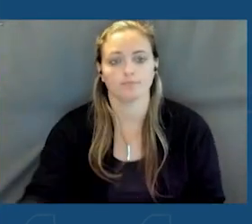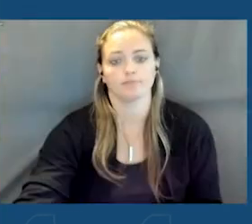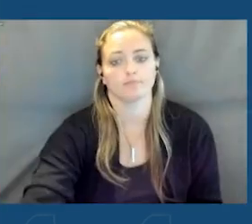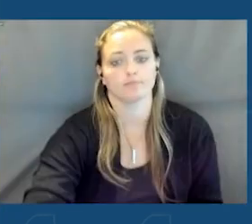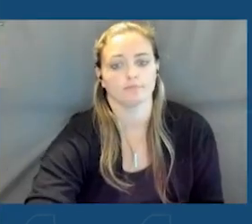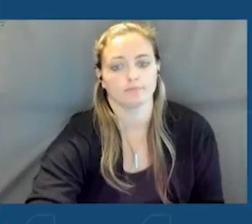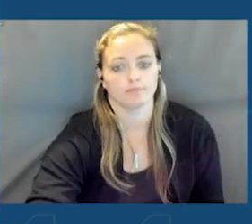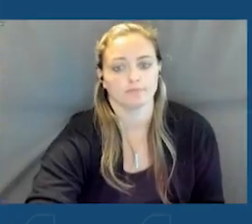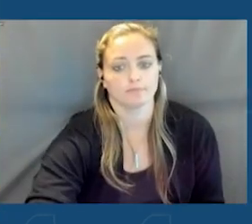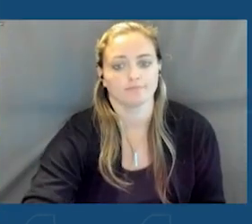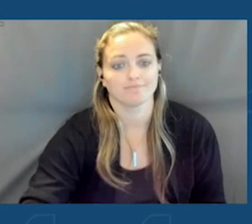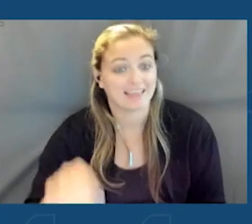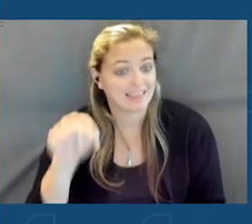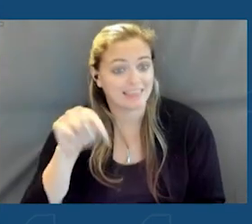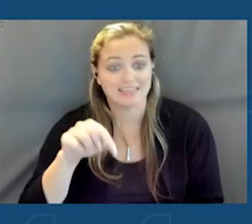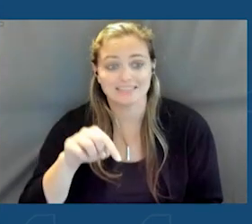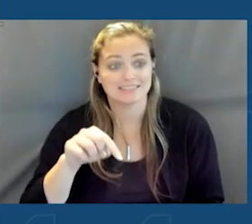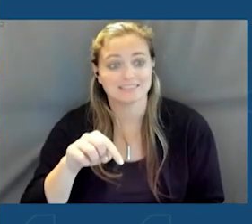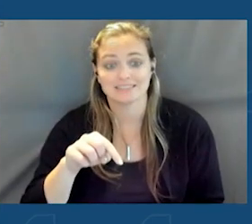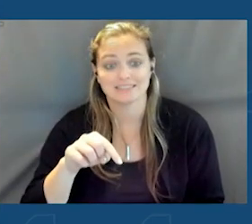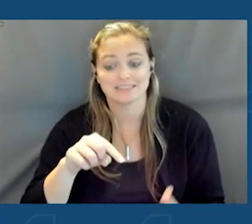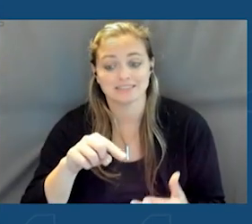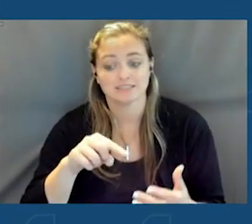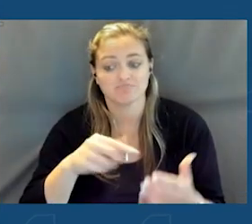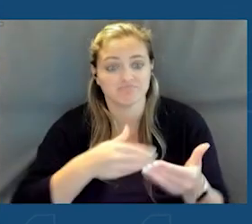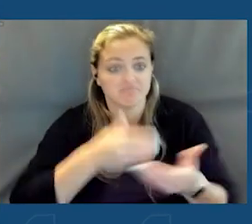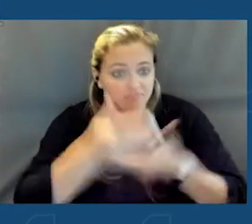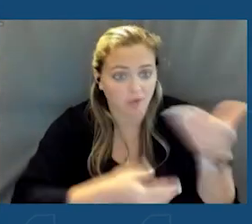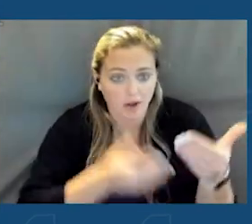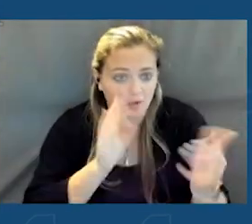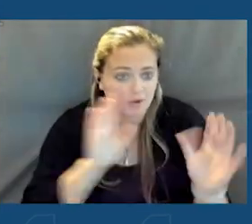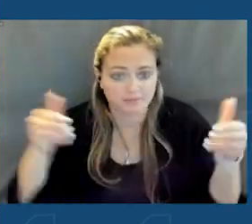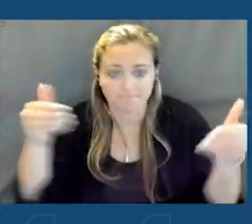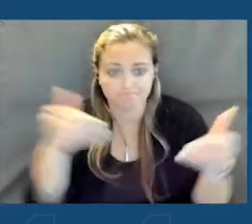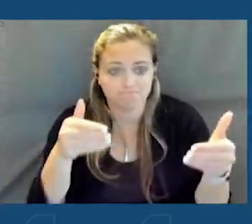this is what progress is all about.